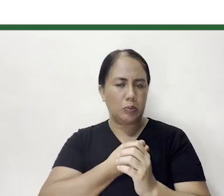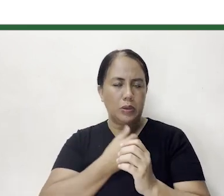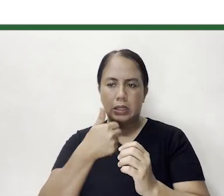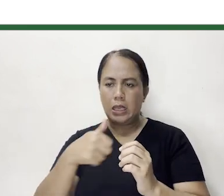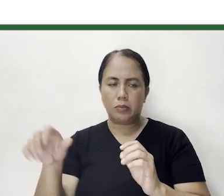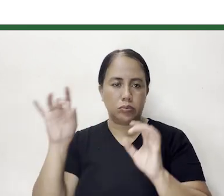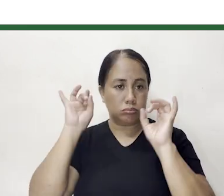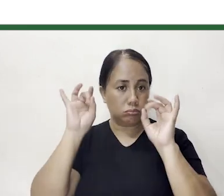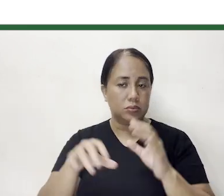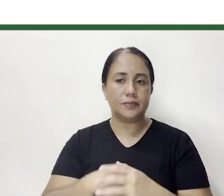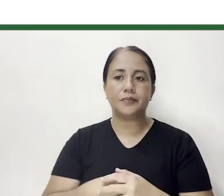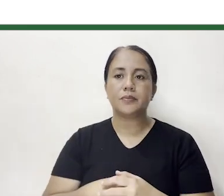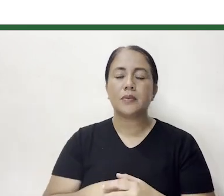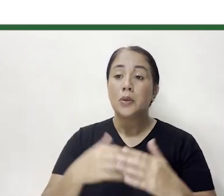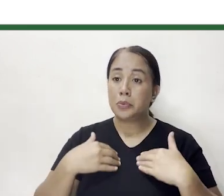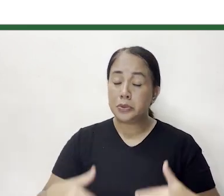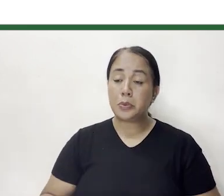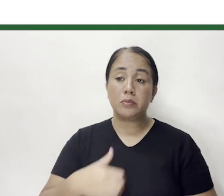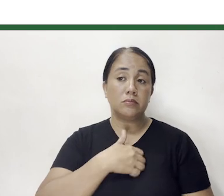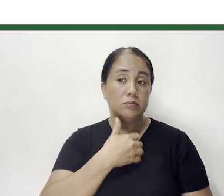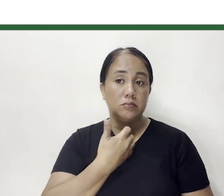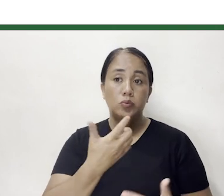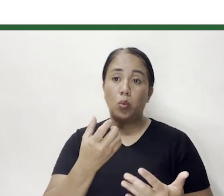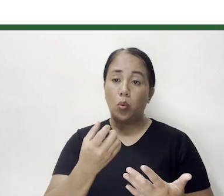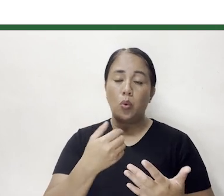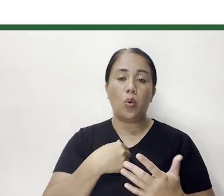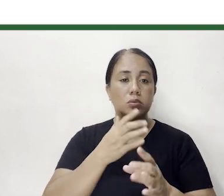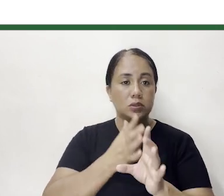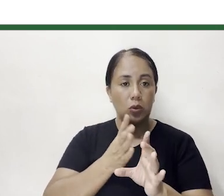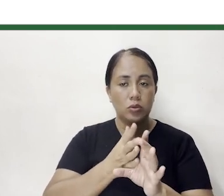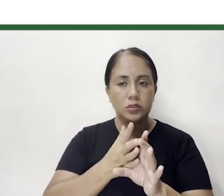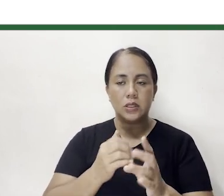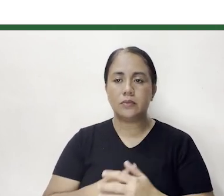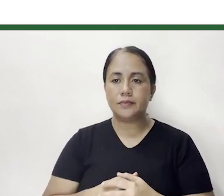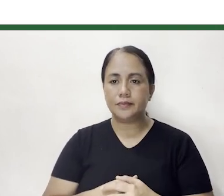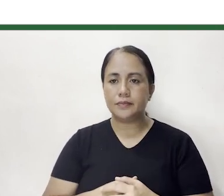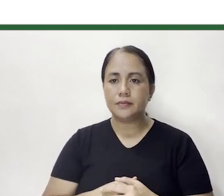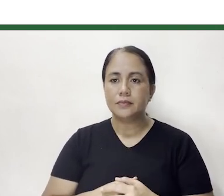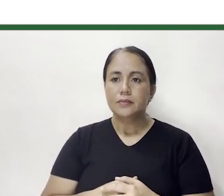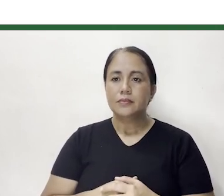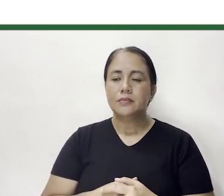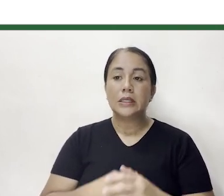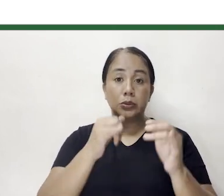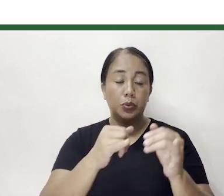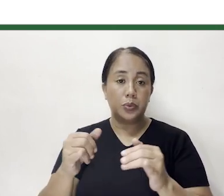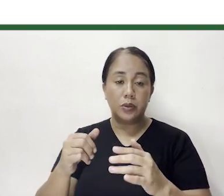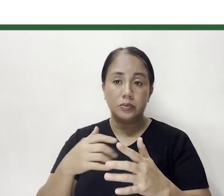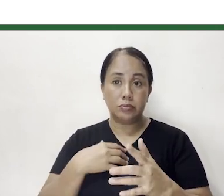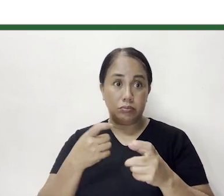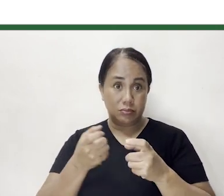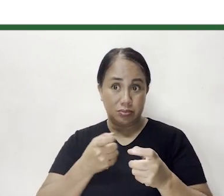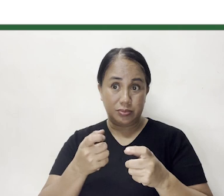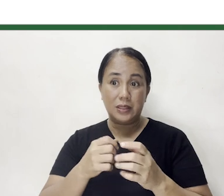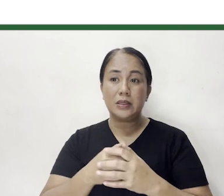the fear of any kind of harm, physical, emotional, and/or psychological.